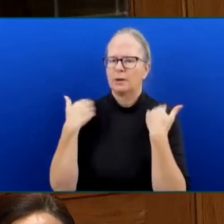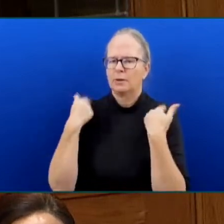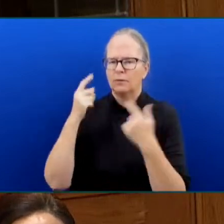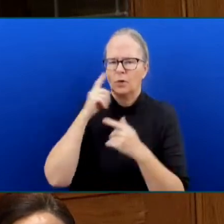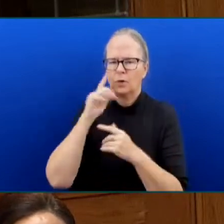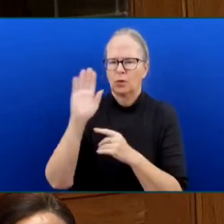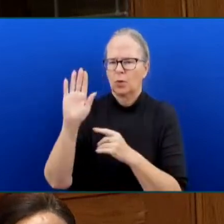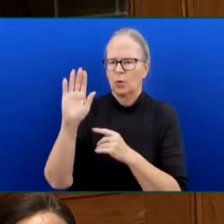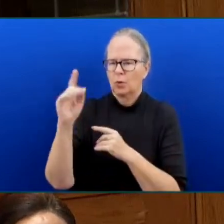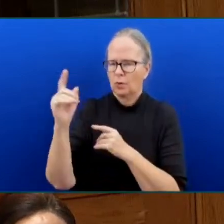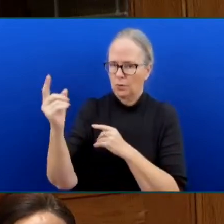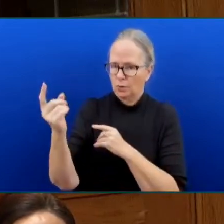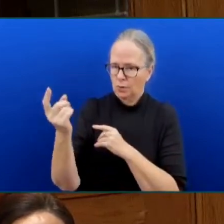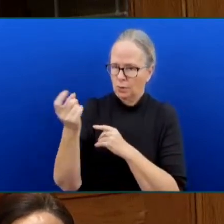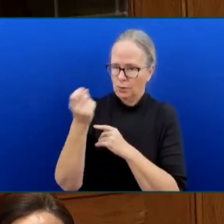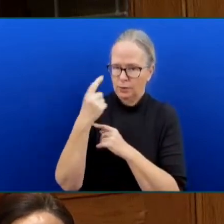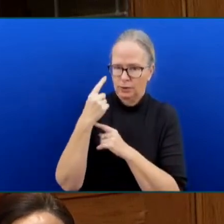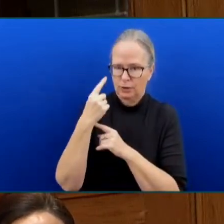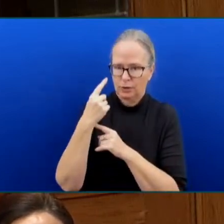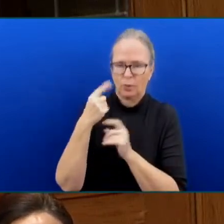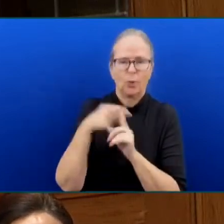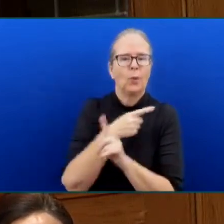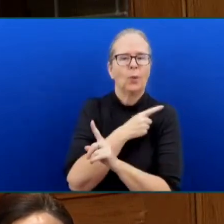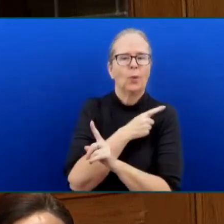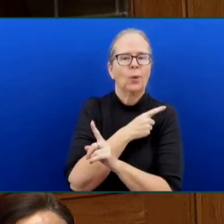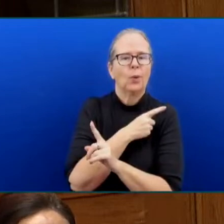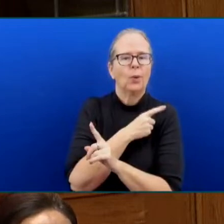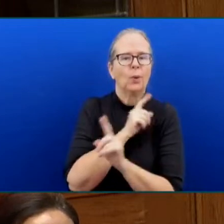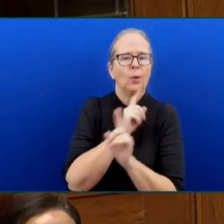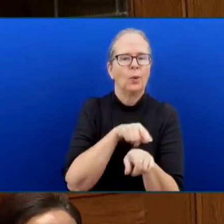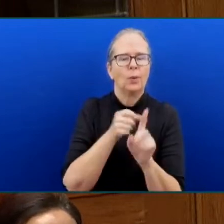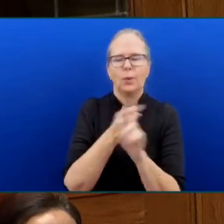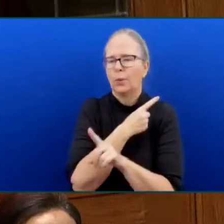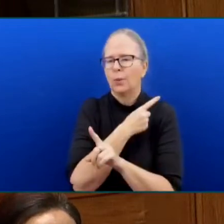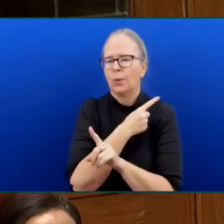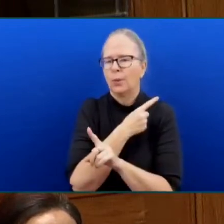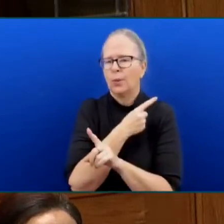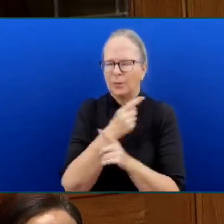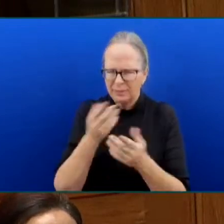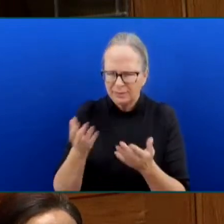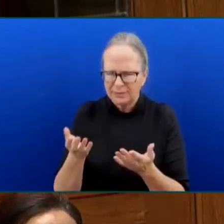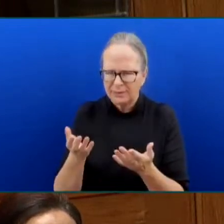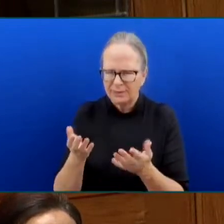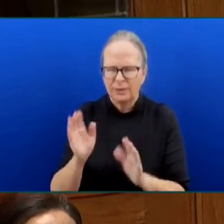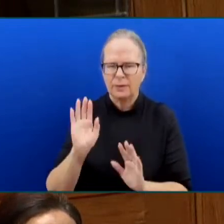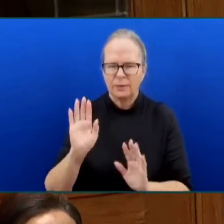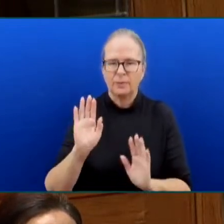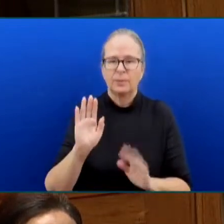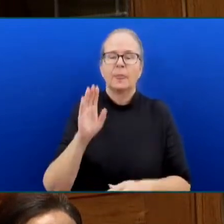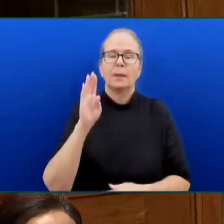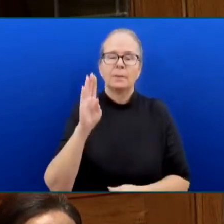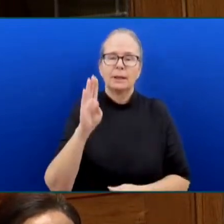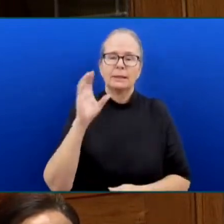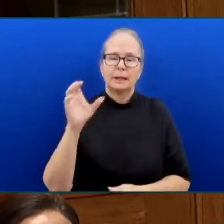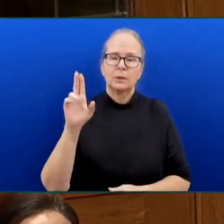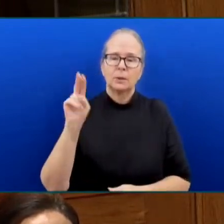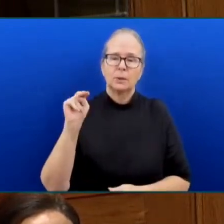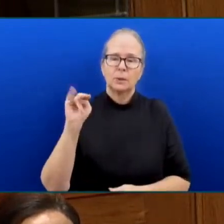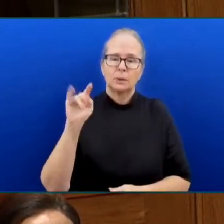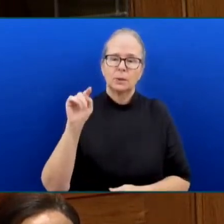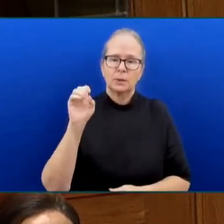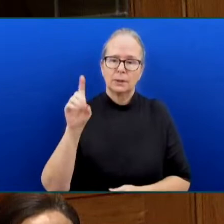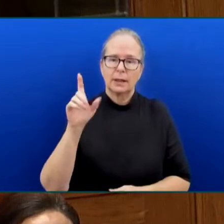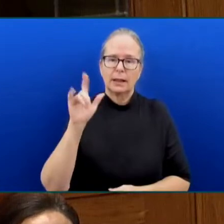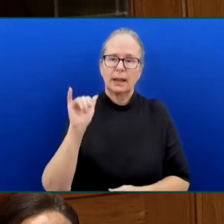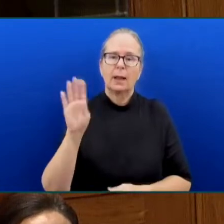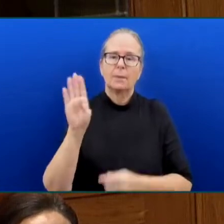lead. Something the leader of the BC United Liberals is sorely lacking, I will add. Mr.